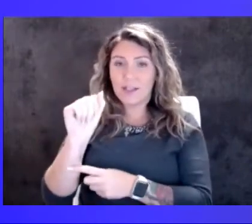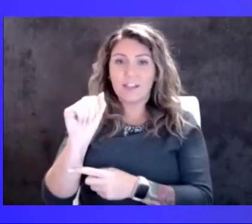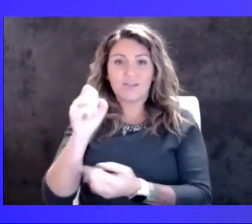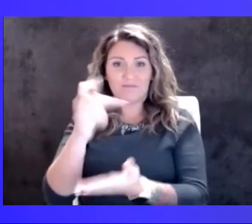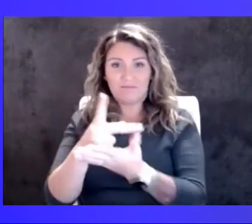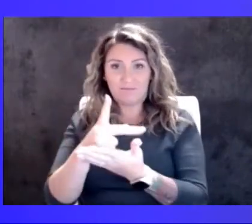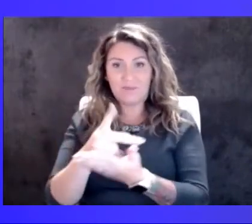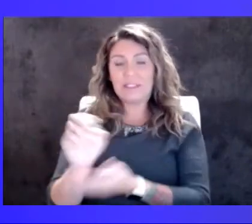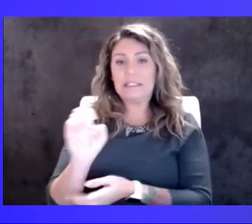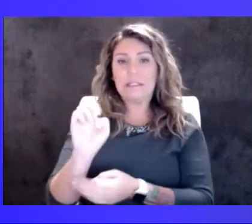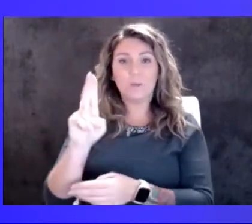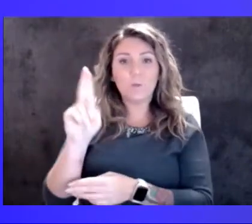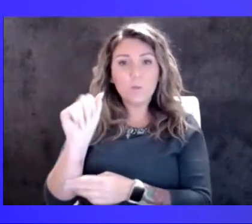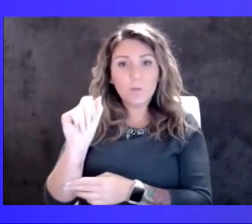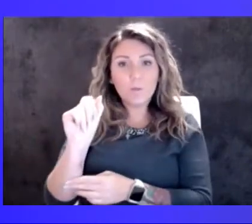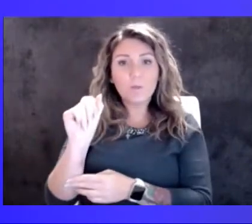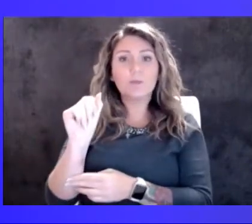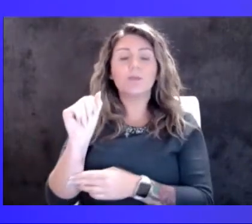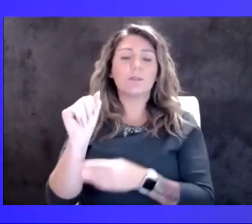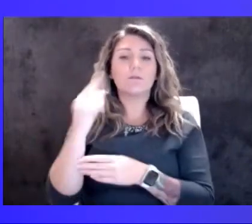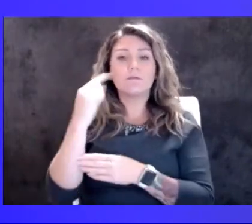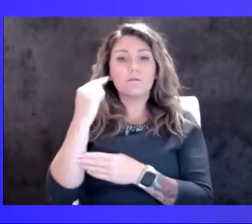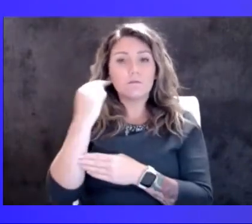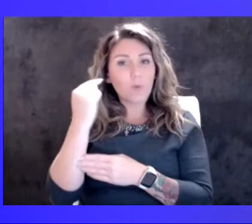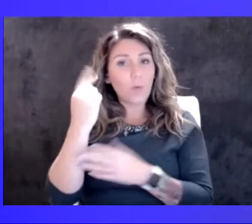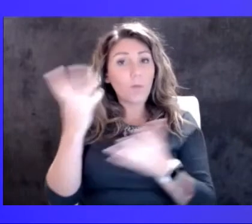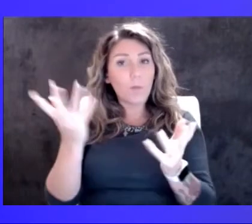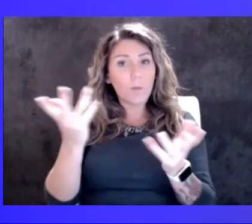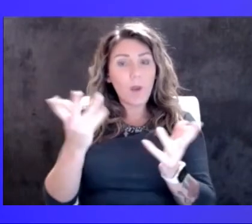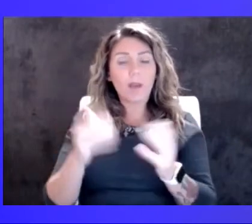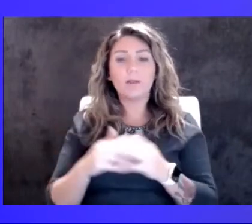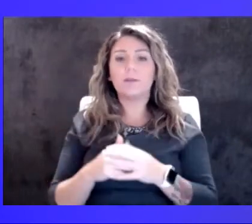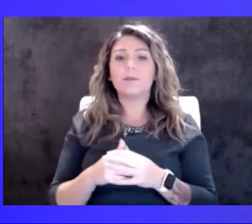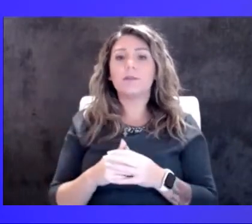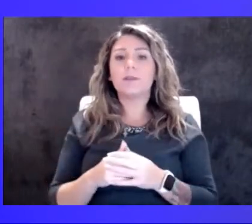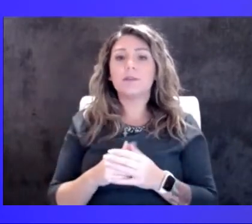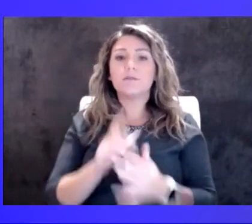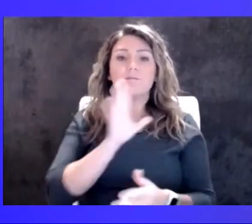use authorization for the 5 to 11